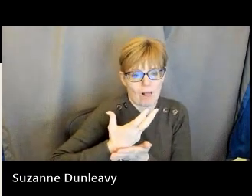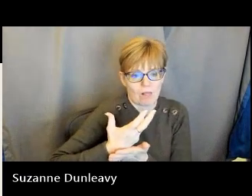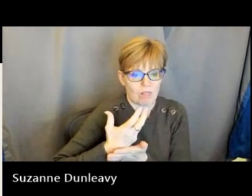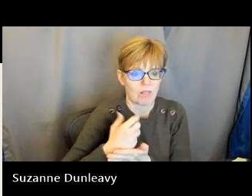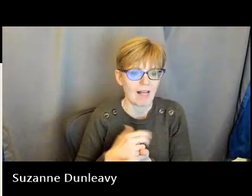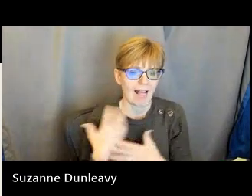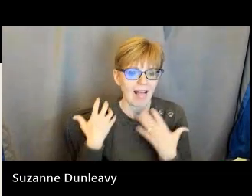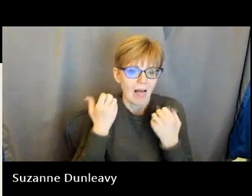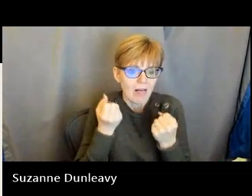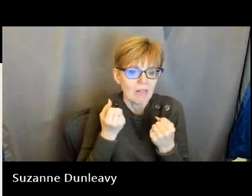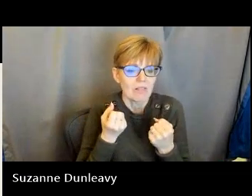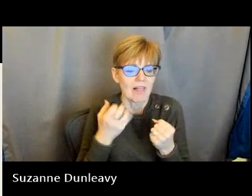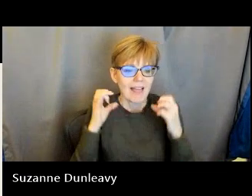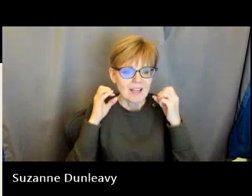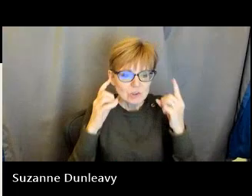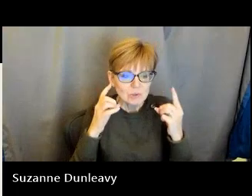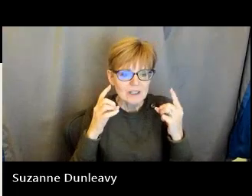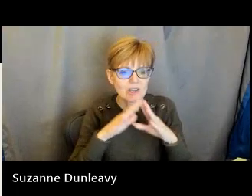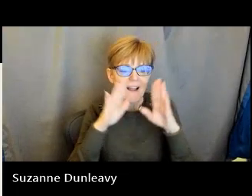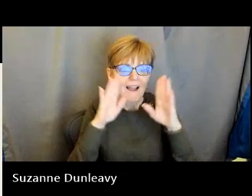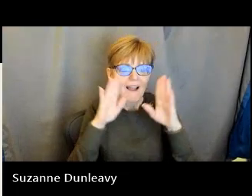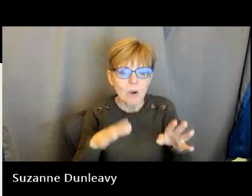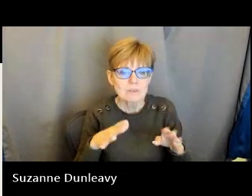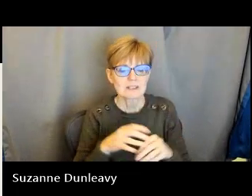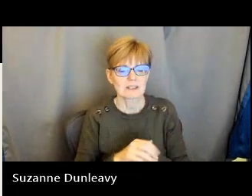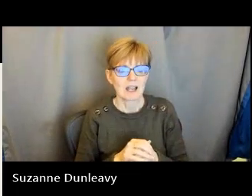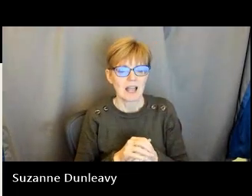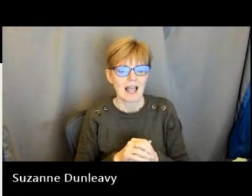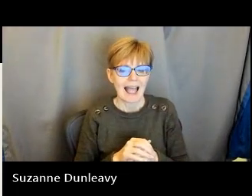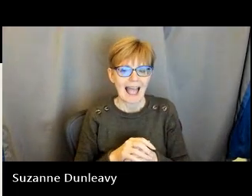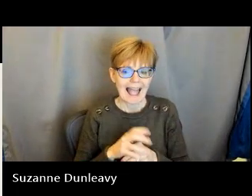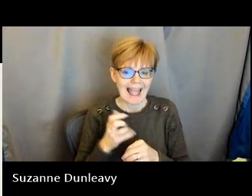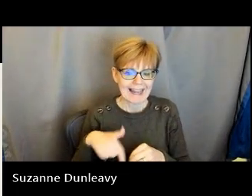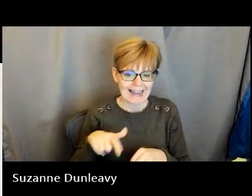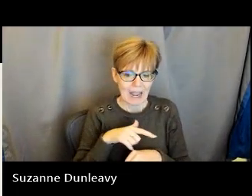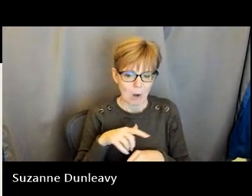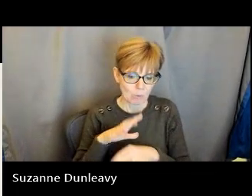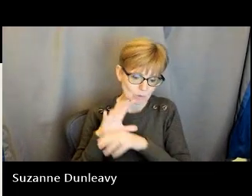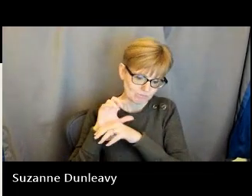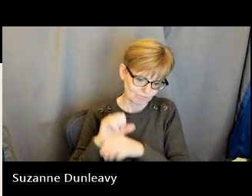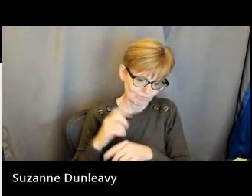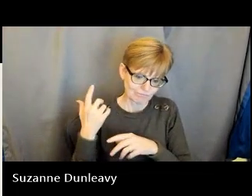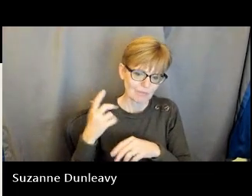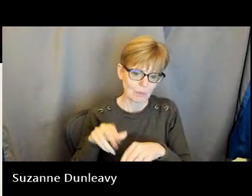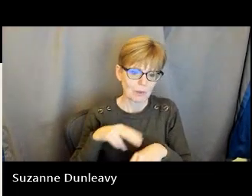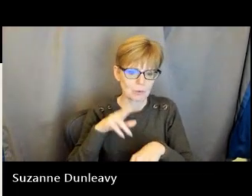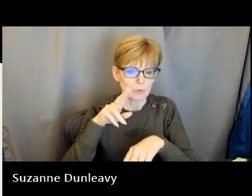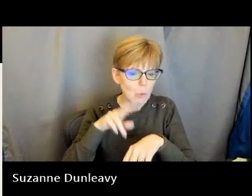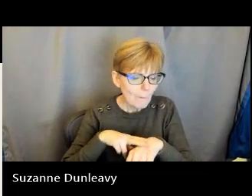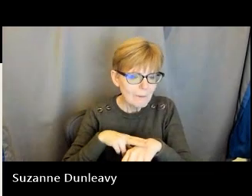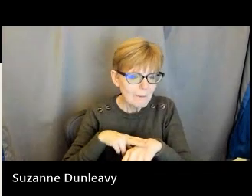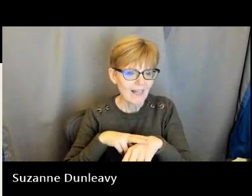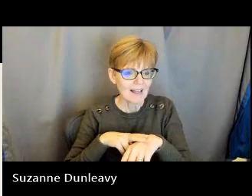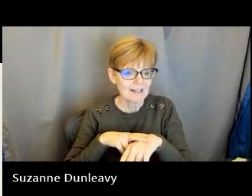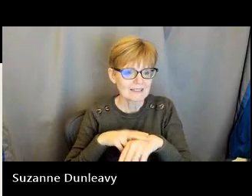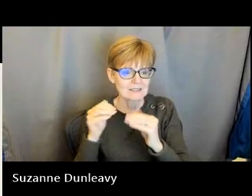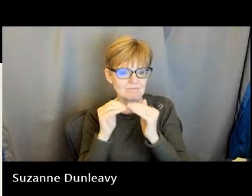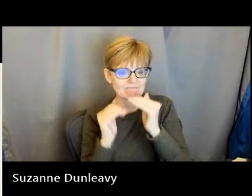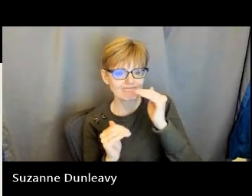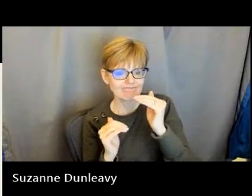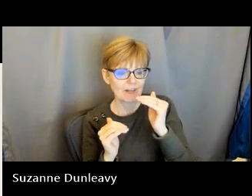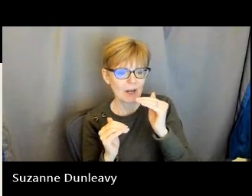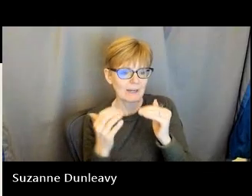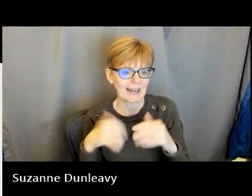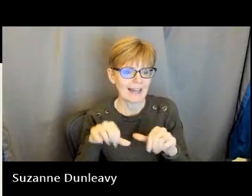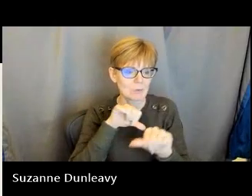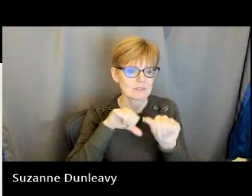cultural narratives that normalize inequity in our society. Y'all, there's a lot of normalizing right now going on with respect to what